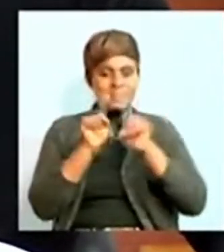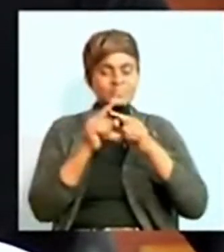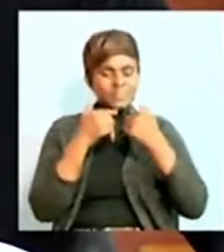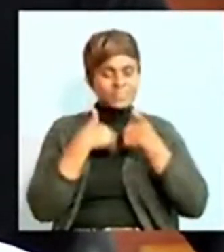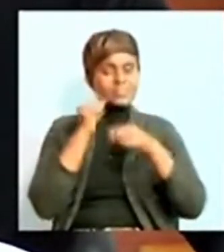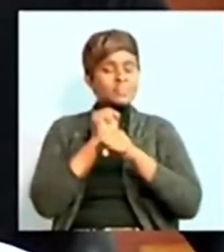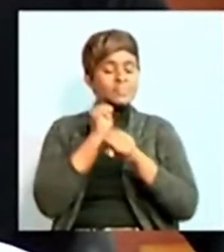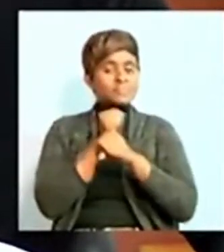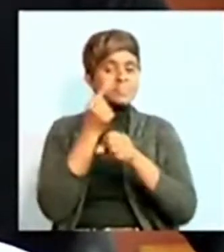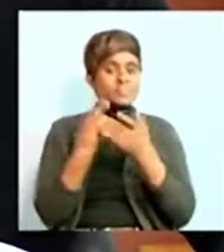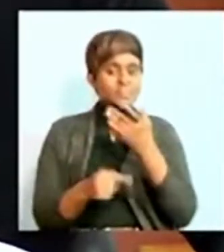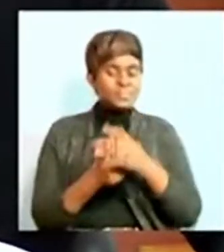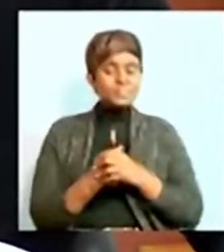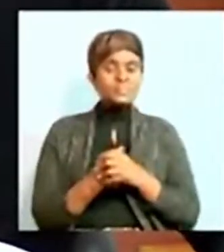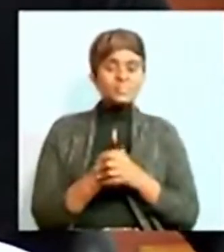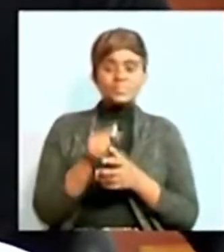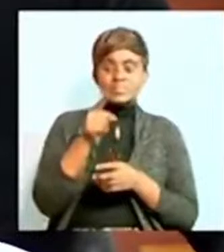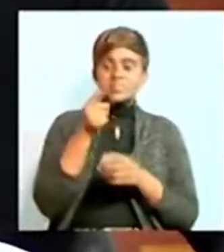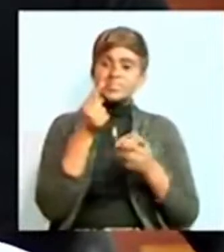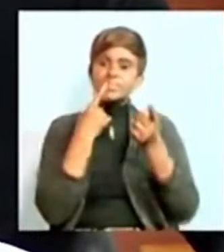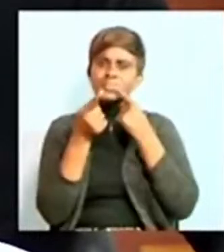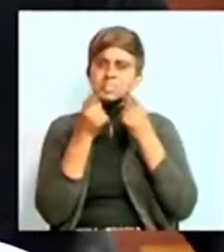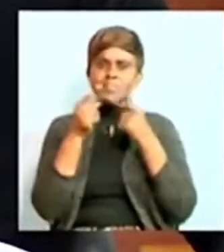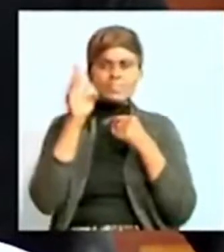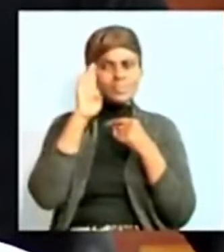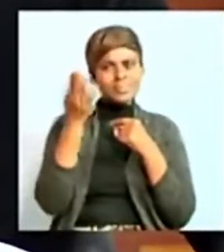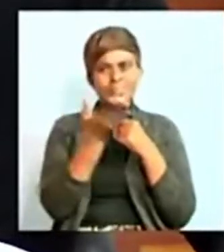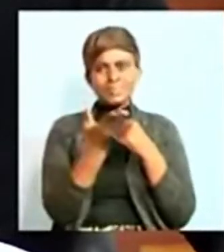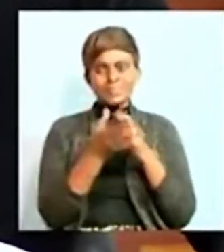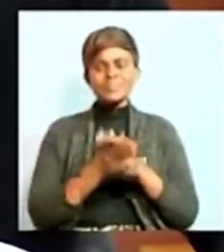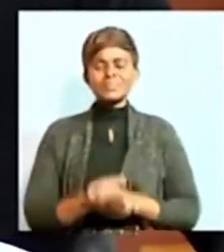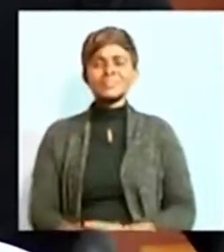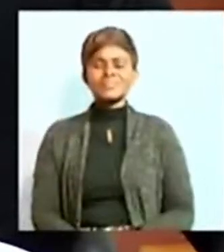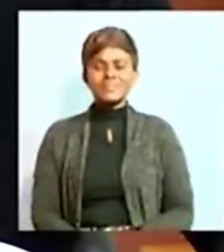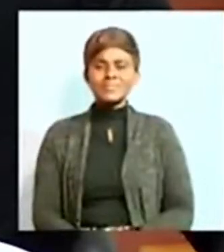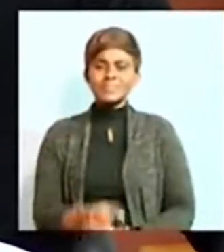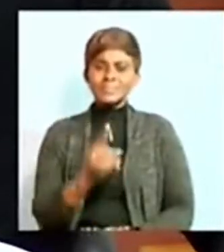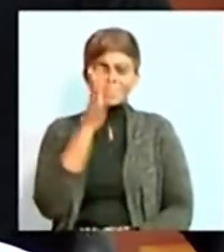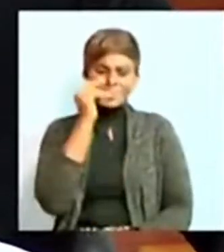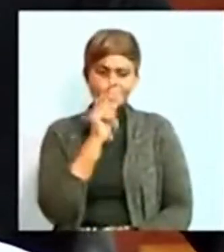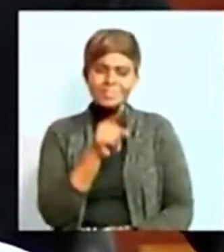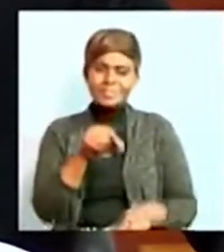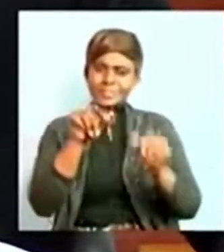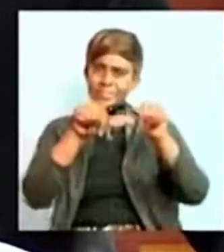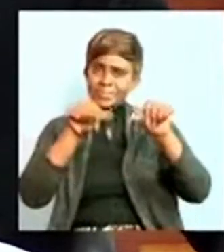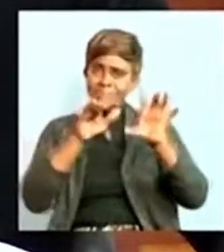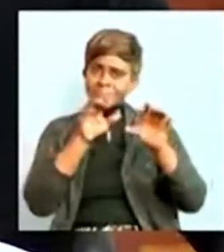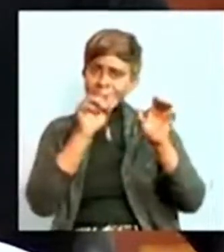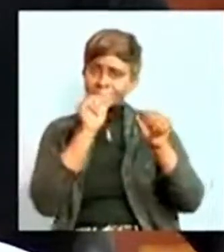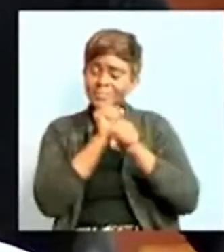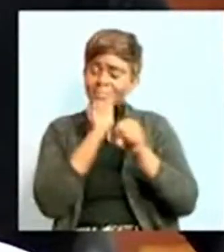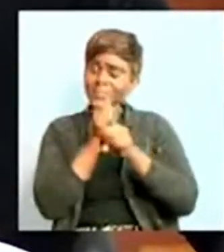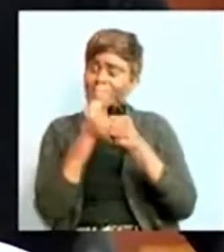what? You were talking, sir. No wonder the internal auditor has done what?